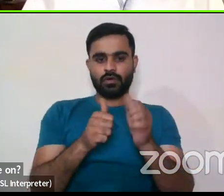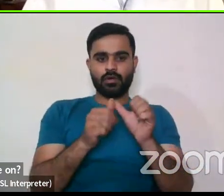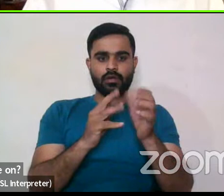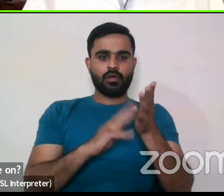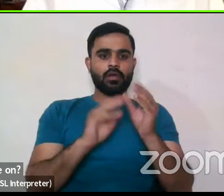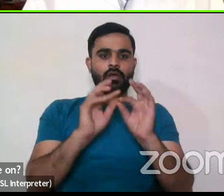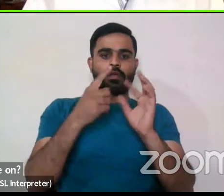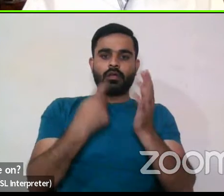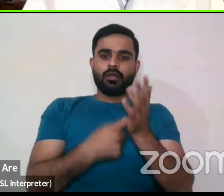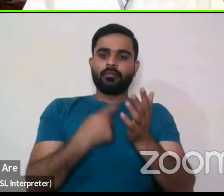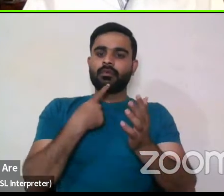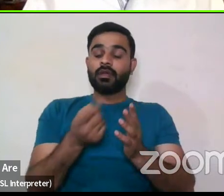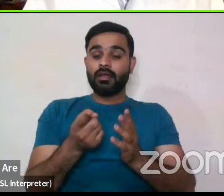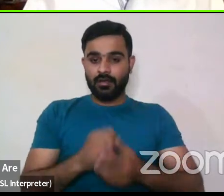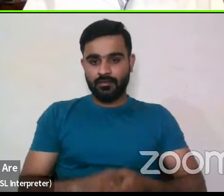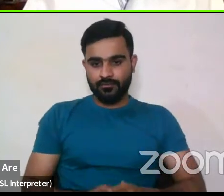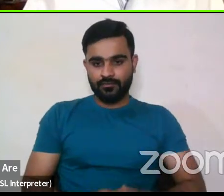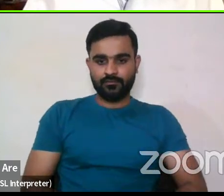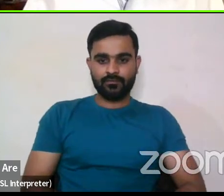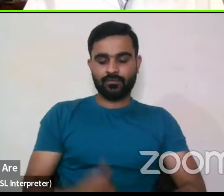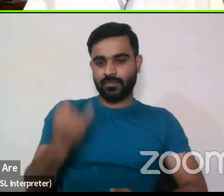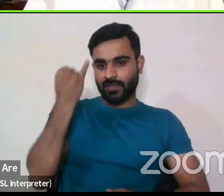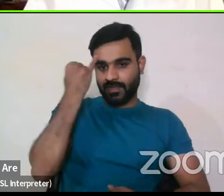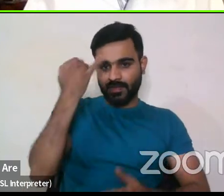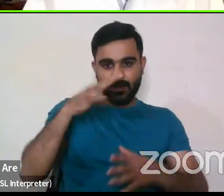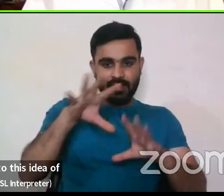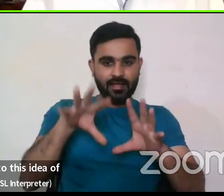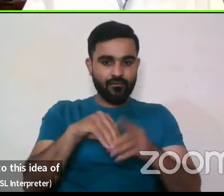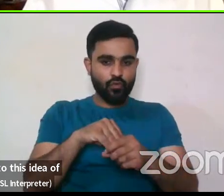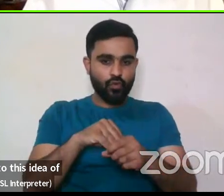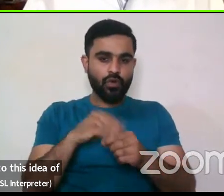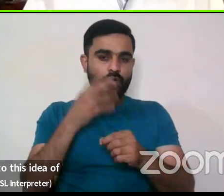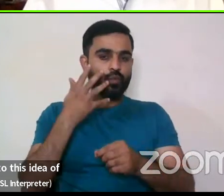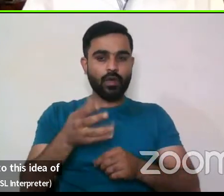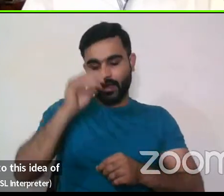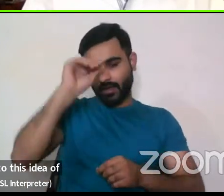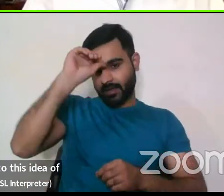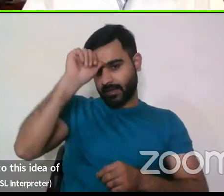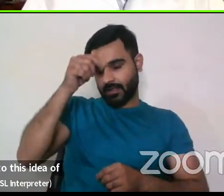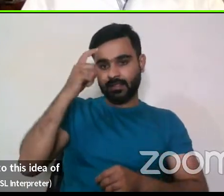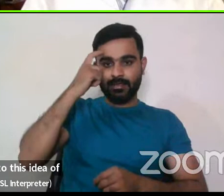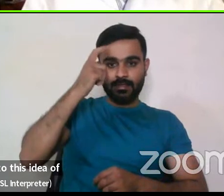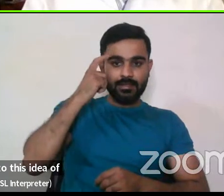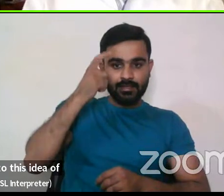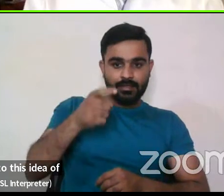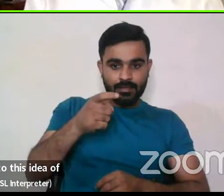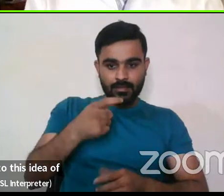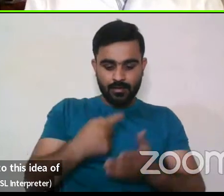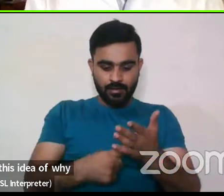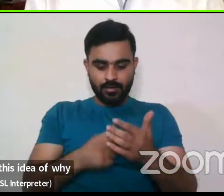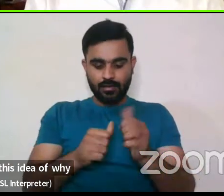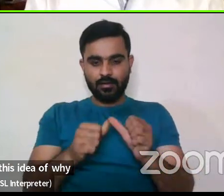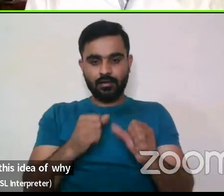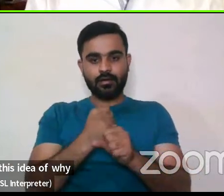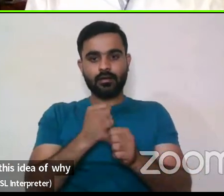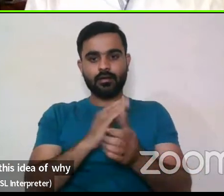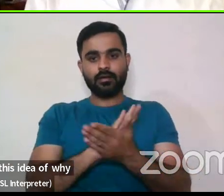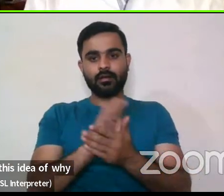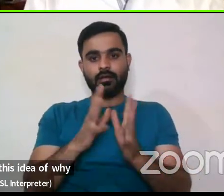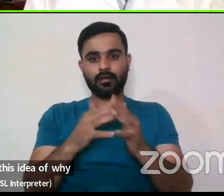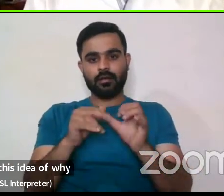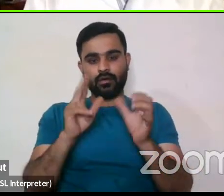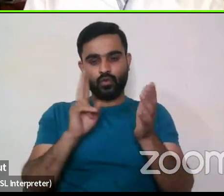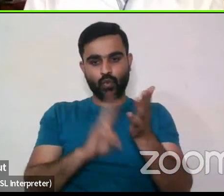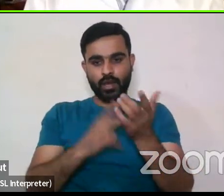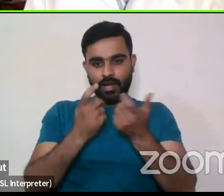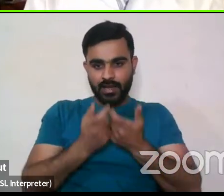already alluded to this idea of why India even thought about Raghavan Committee. And this is